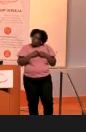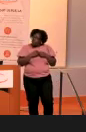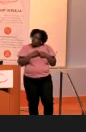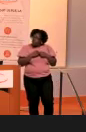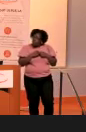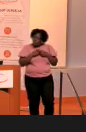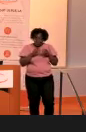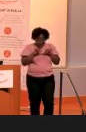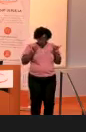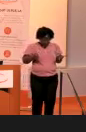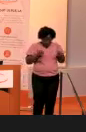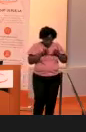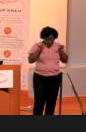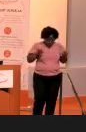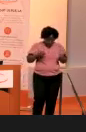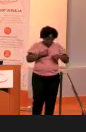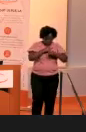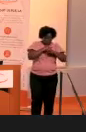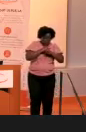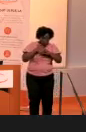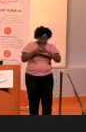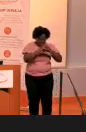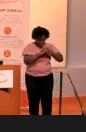ineffective system with the immune cells that can